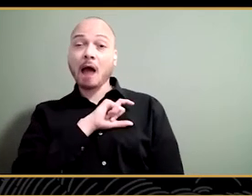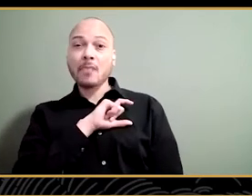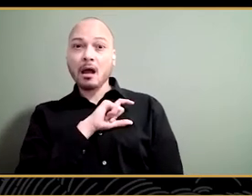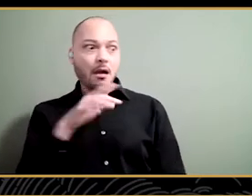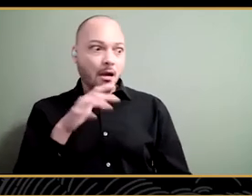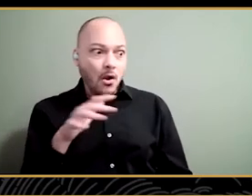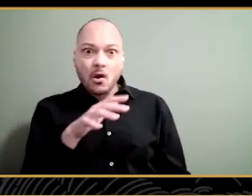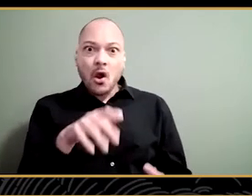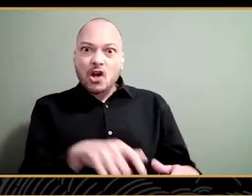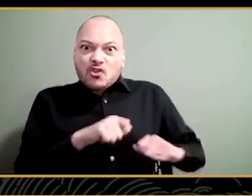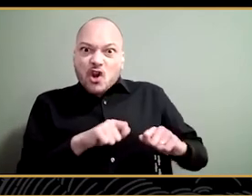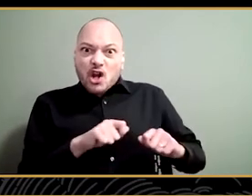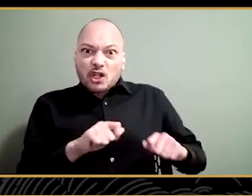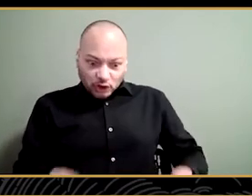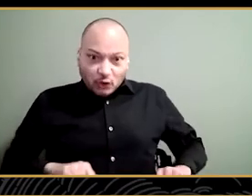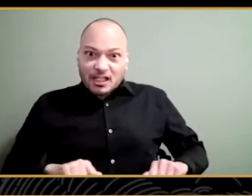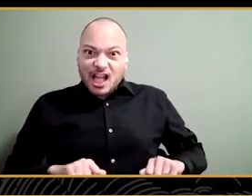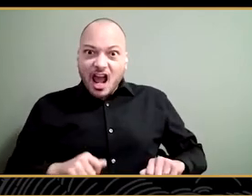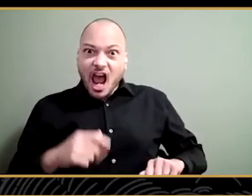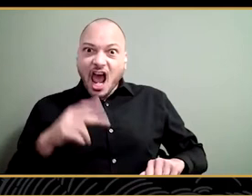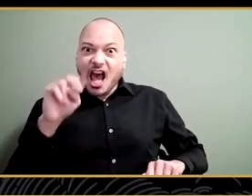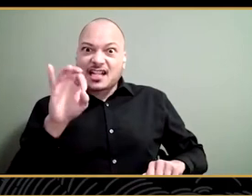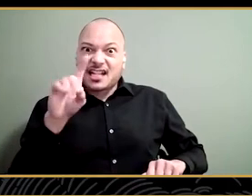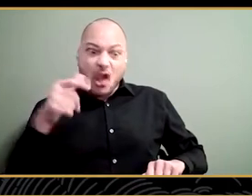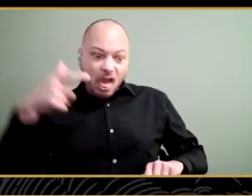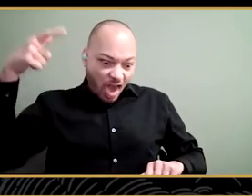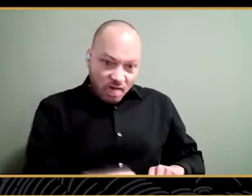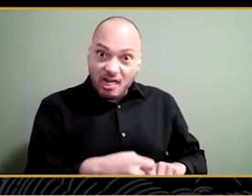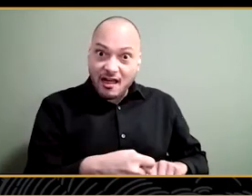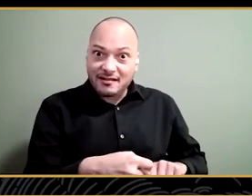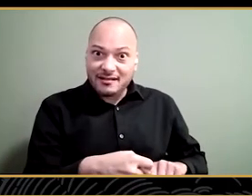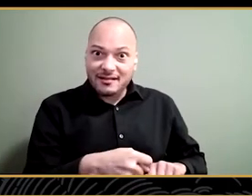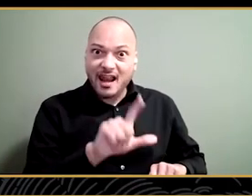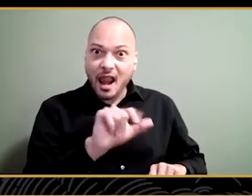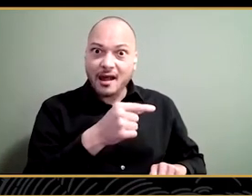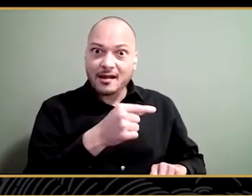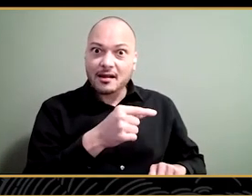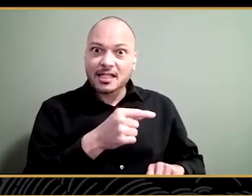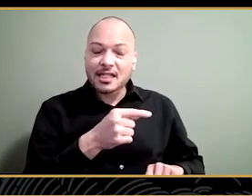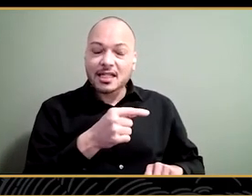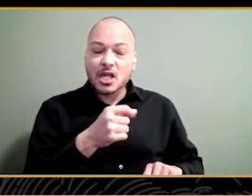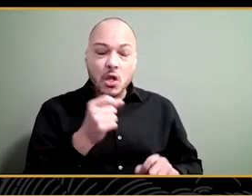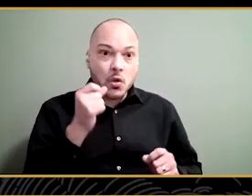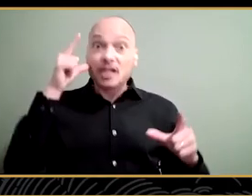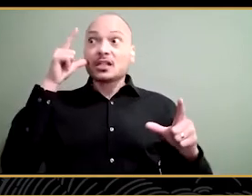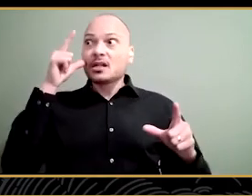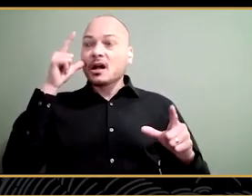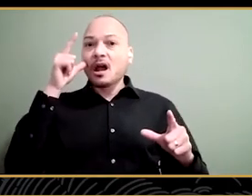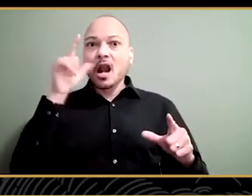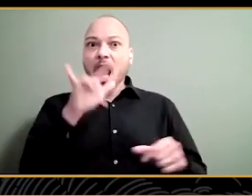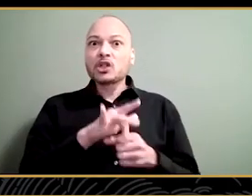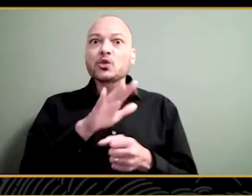Plunged a needle into a pale thigh. He hissed awake like a soda can.